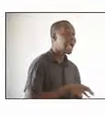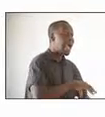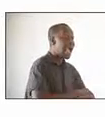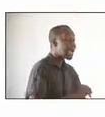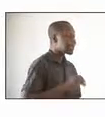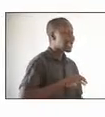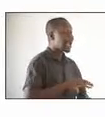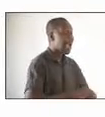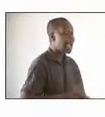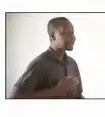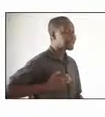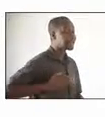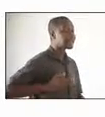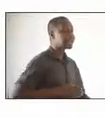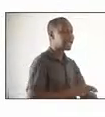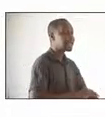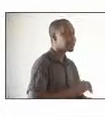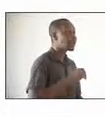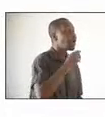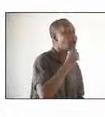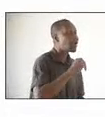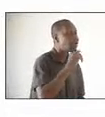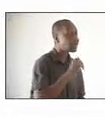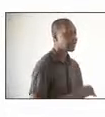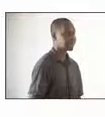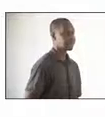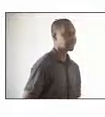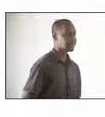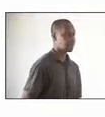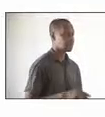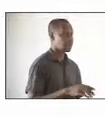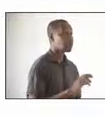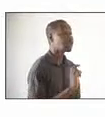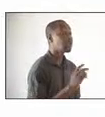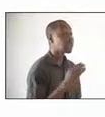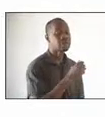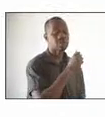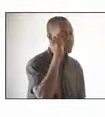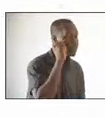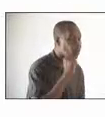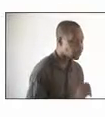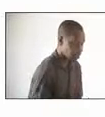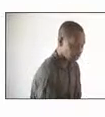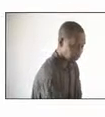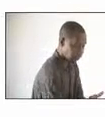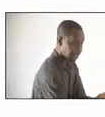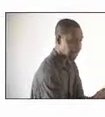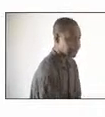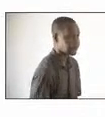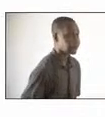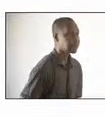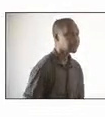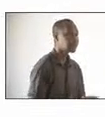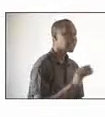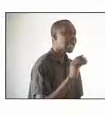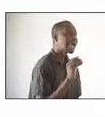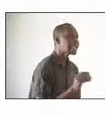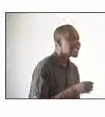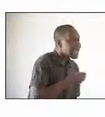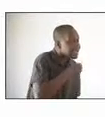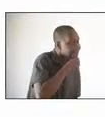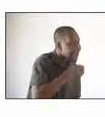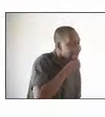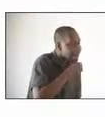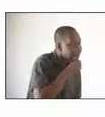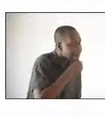aunties, and uncles. You may use the following. dear